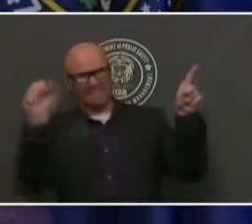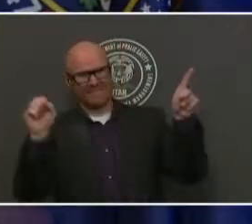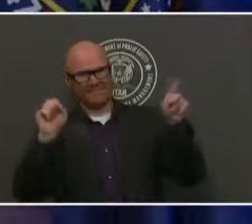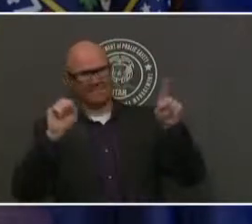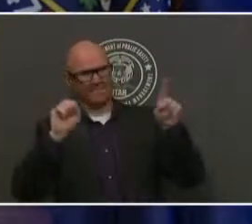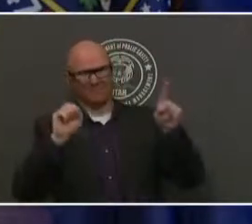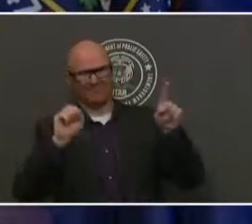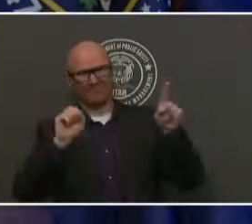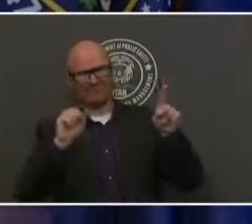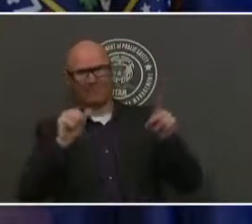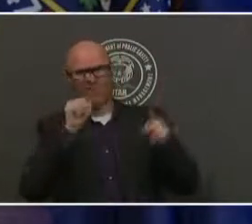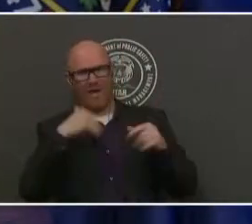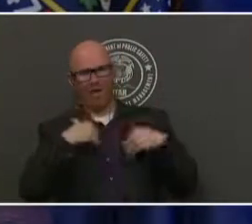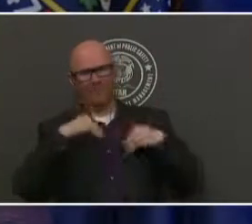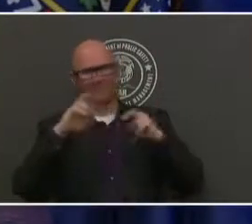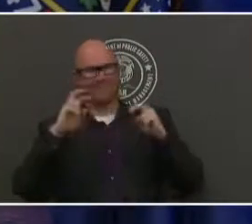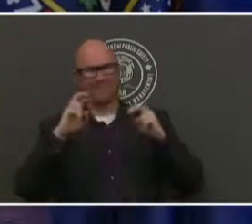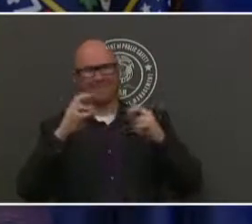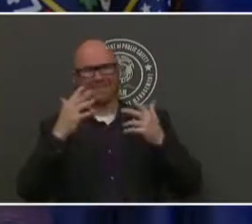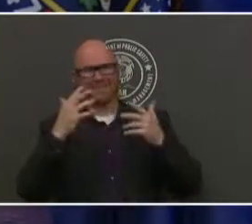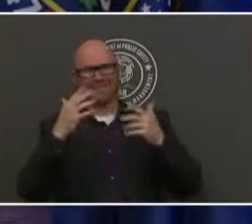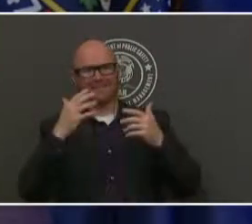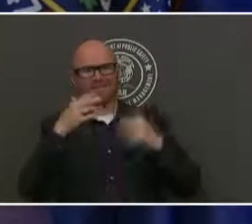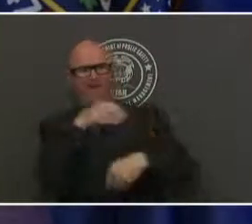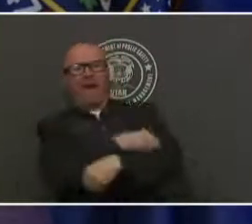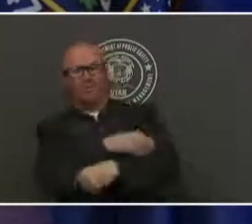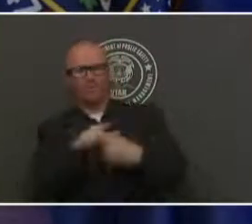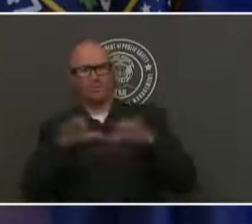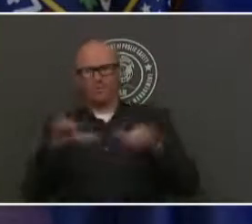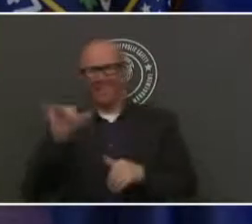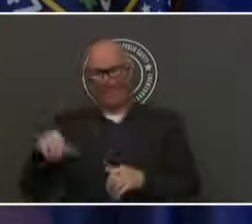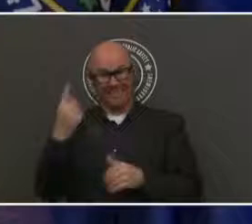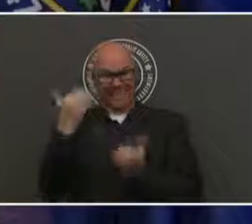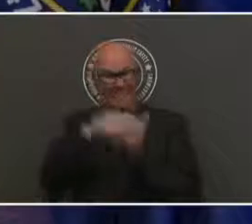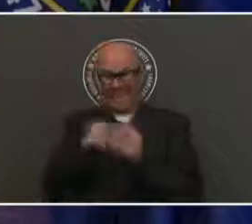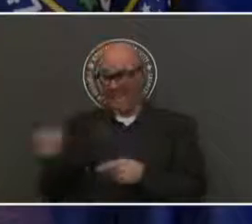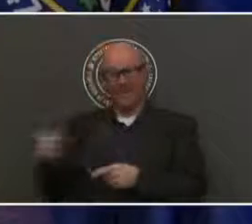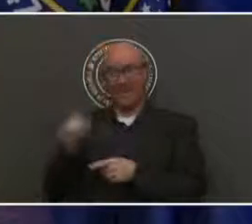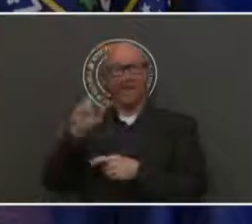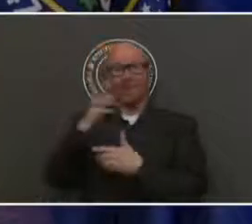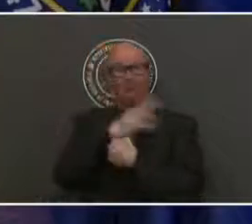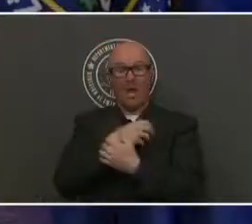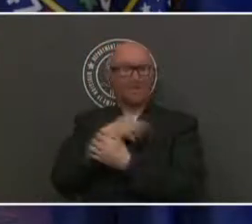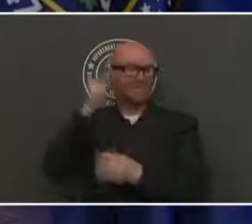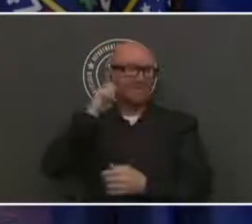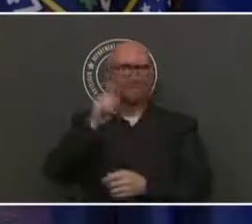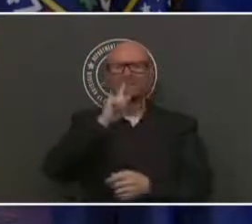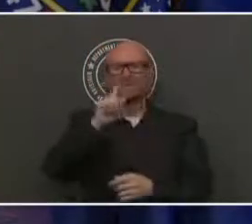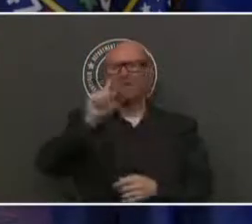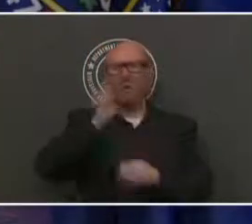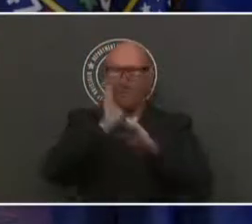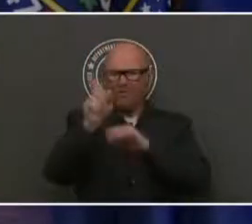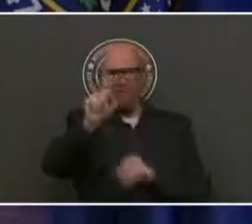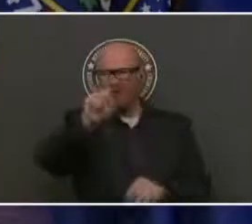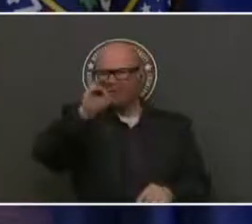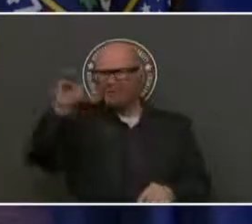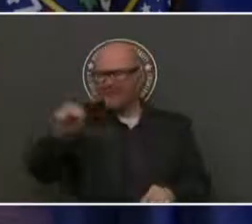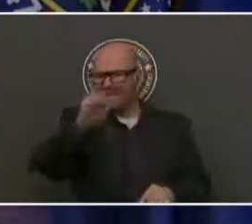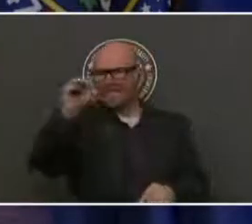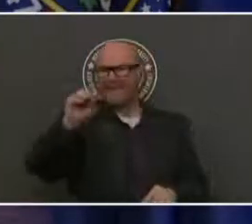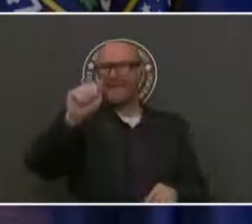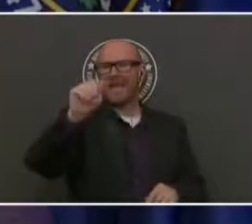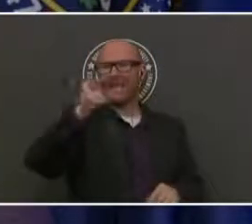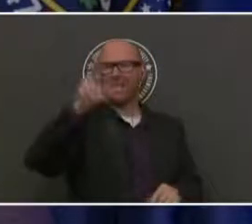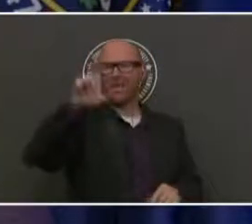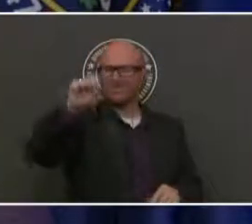challenge these million-plus acre monuments that are, again, with just a stroke of a pen happening out there. And so we think